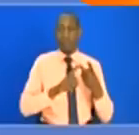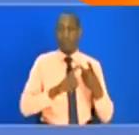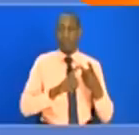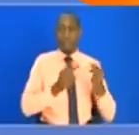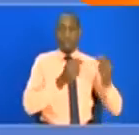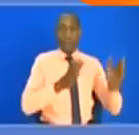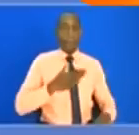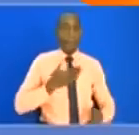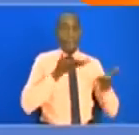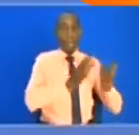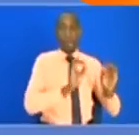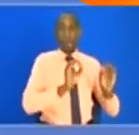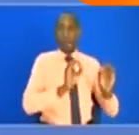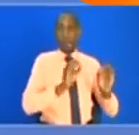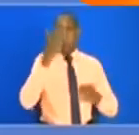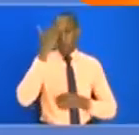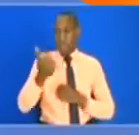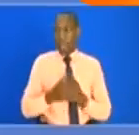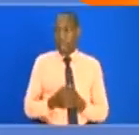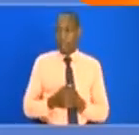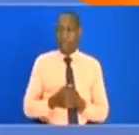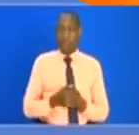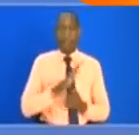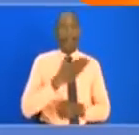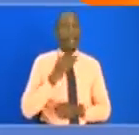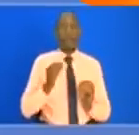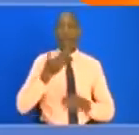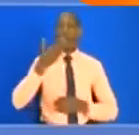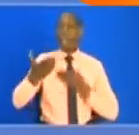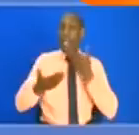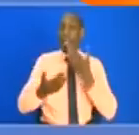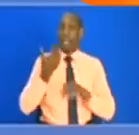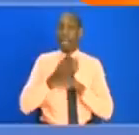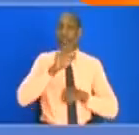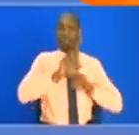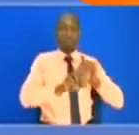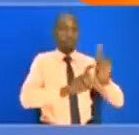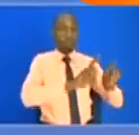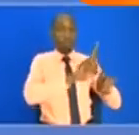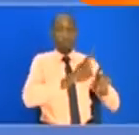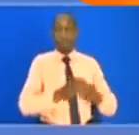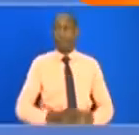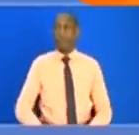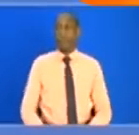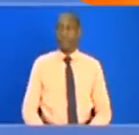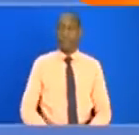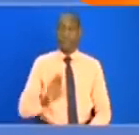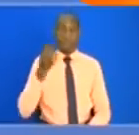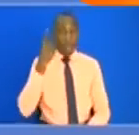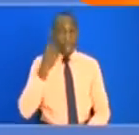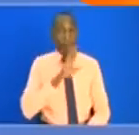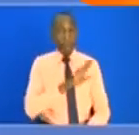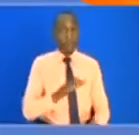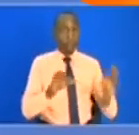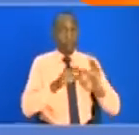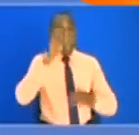competitor is not here because he doesn't want to answer difficult questions. You know, he's been